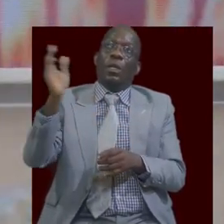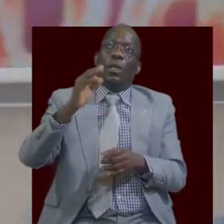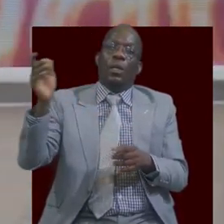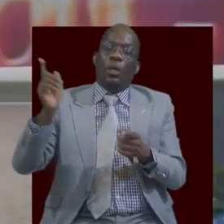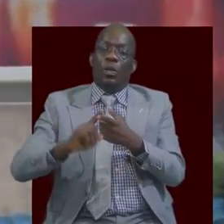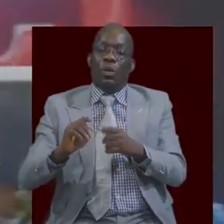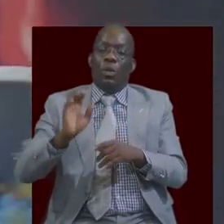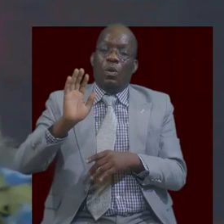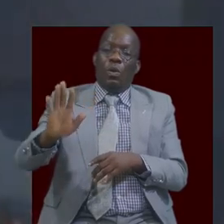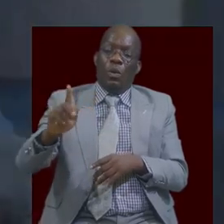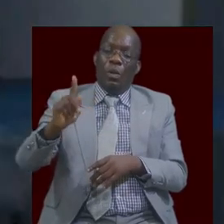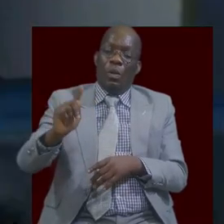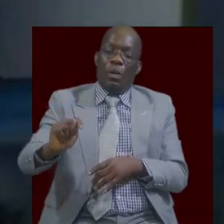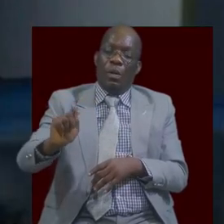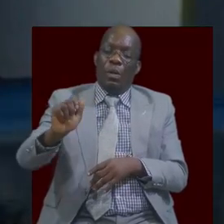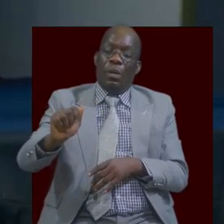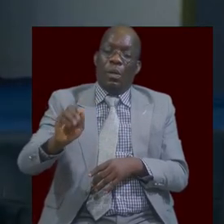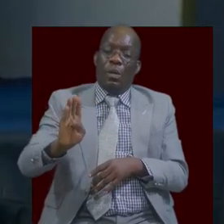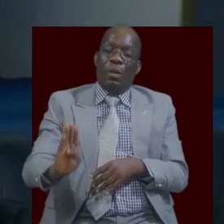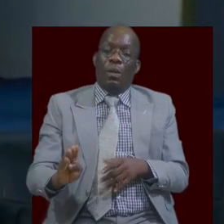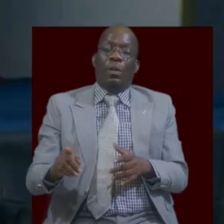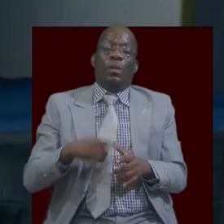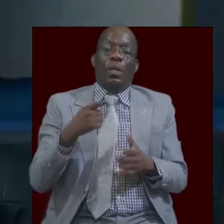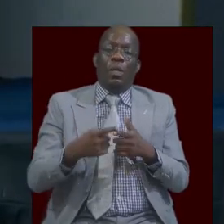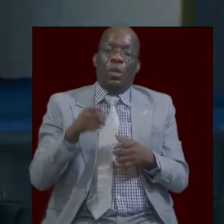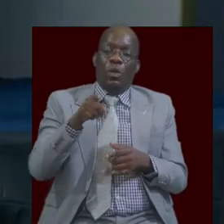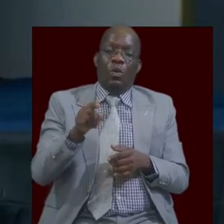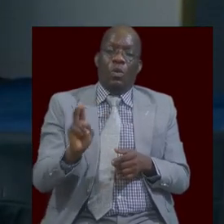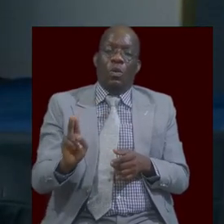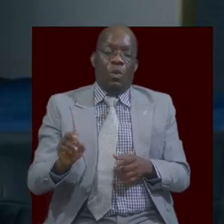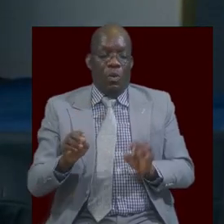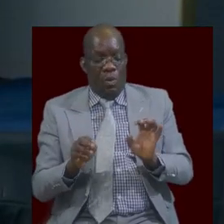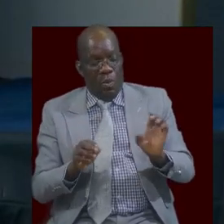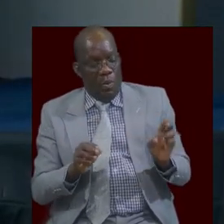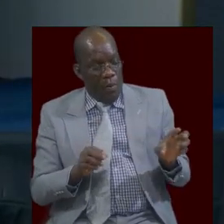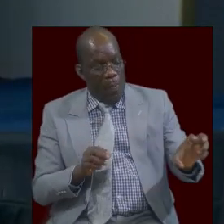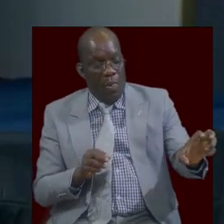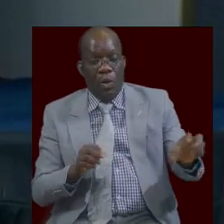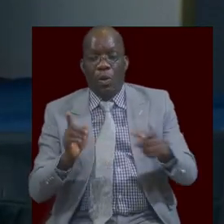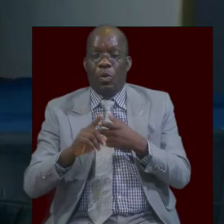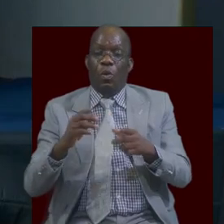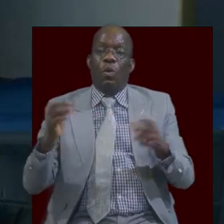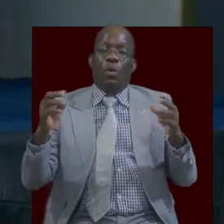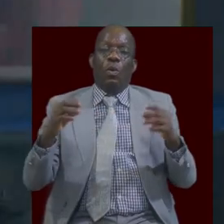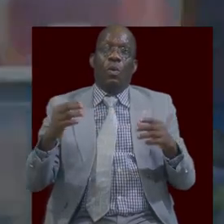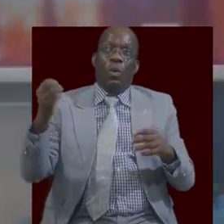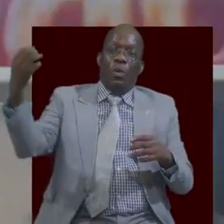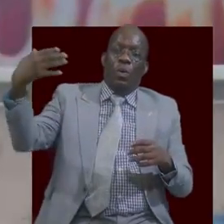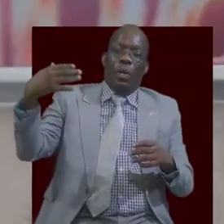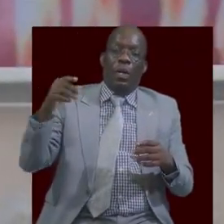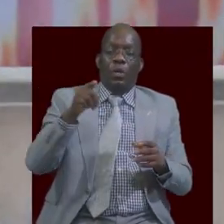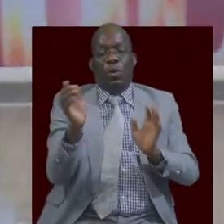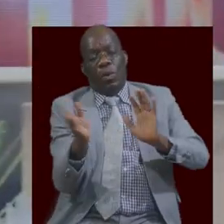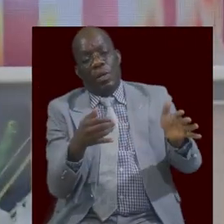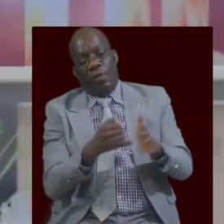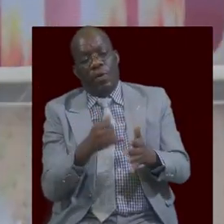And so you plug it, and then you leave it for some time. And after leaving it for some time, you